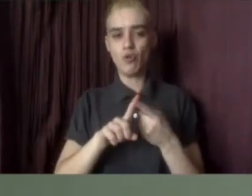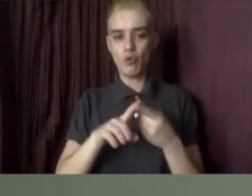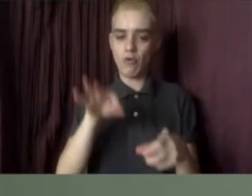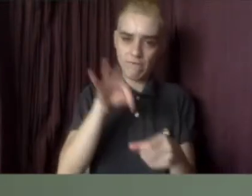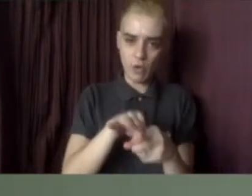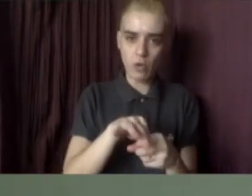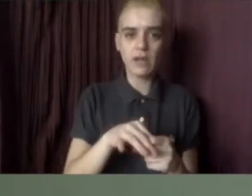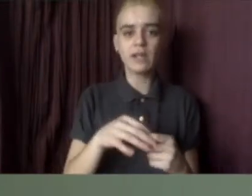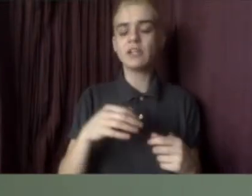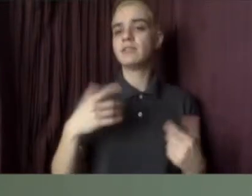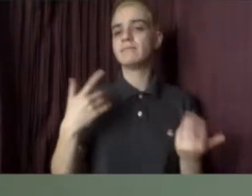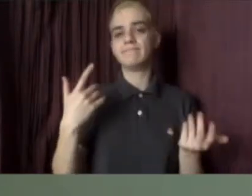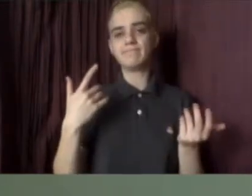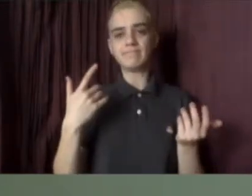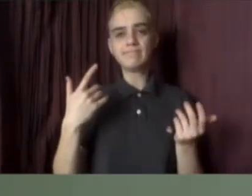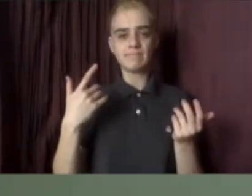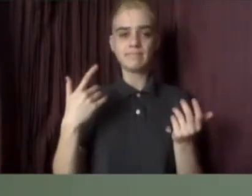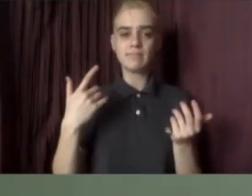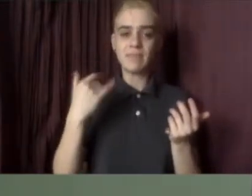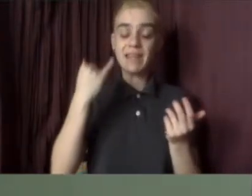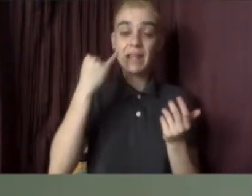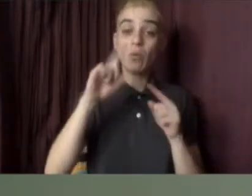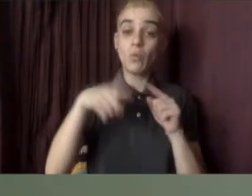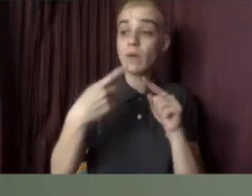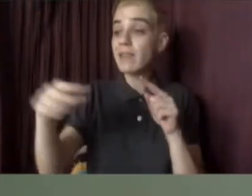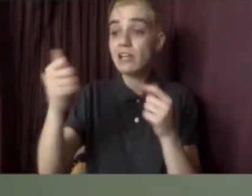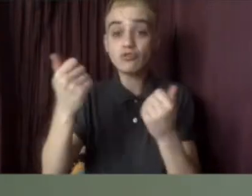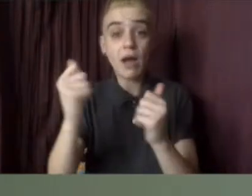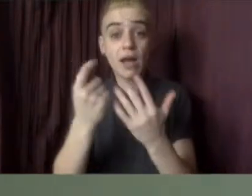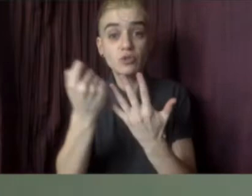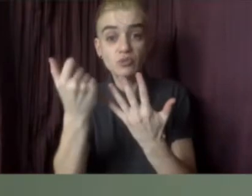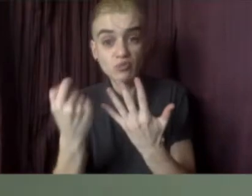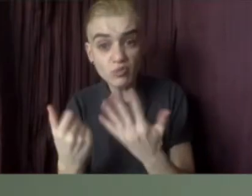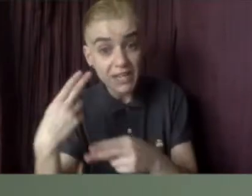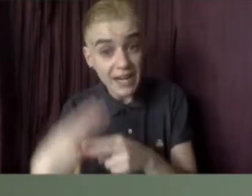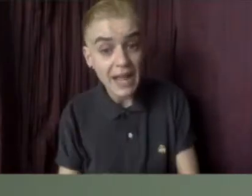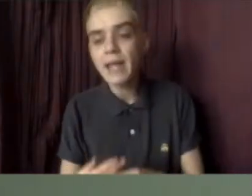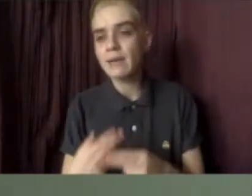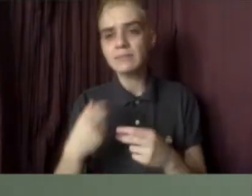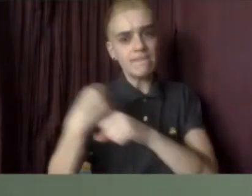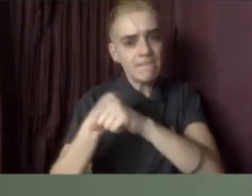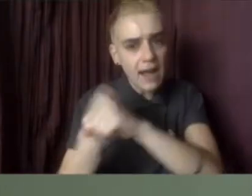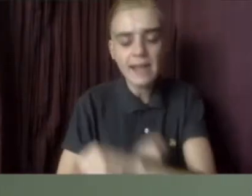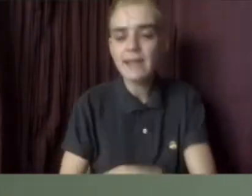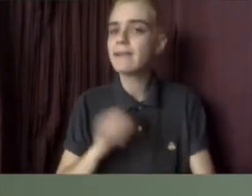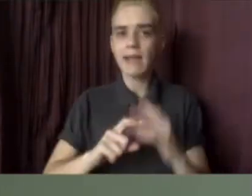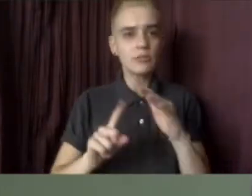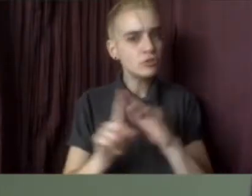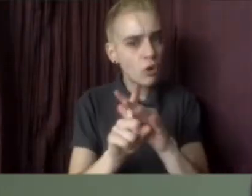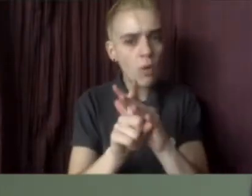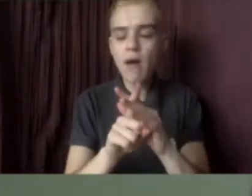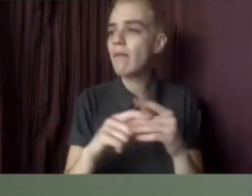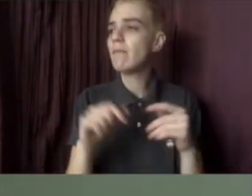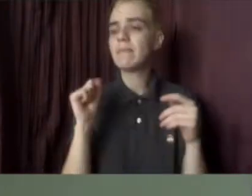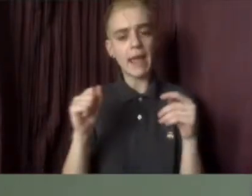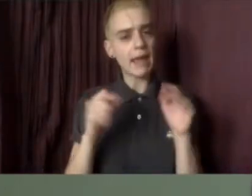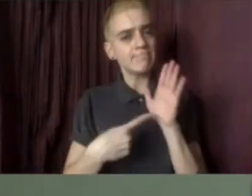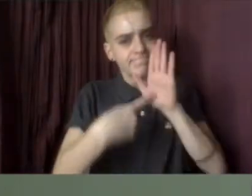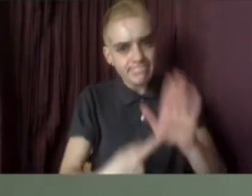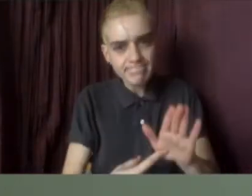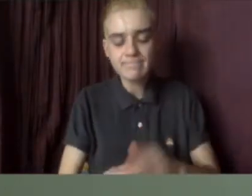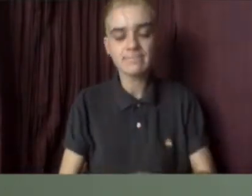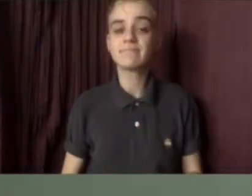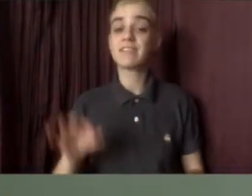if they're looking to engage here in Georgia. And I'll just go ahead and say, please go ahead and book your plane tickets, or